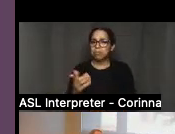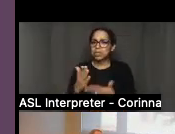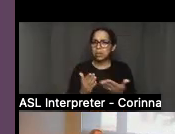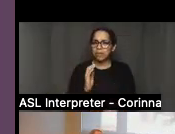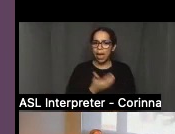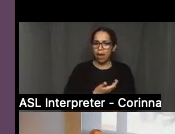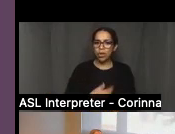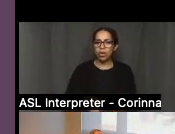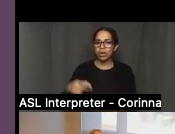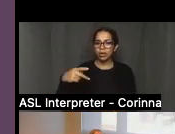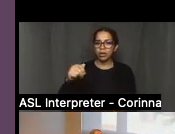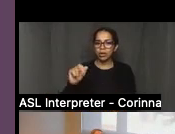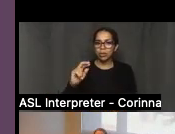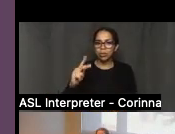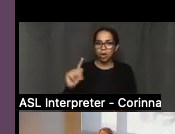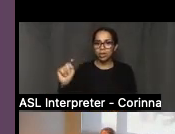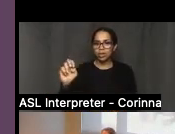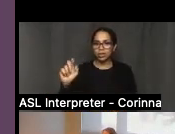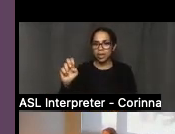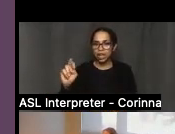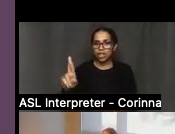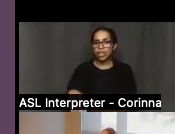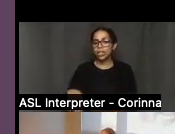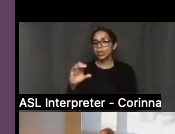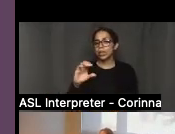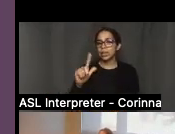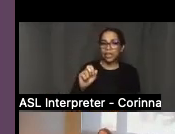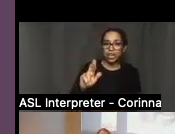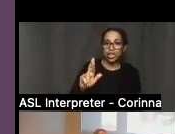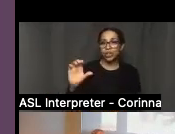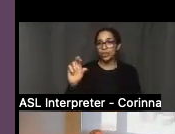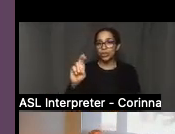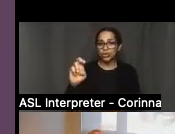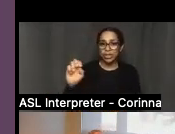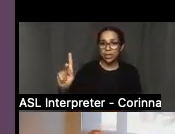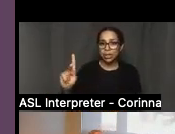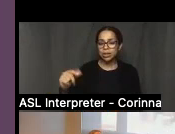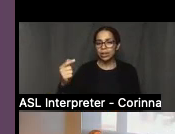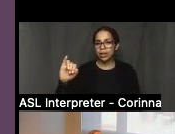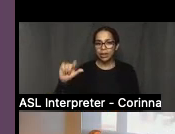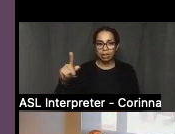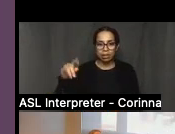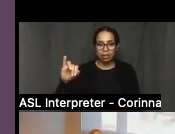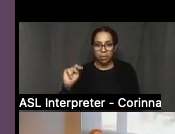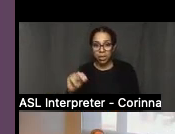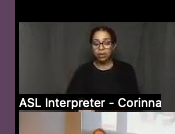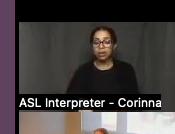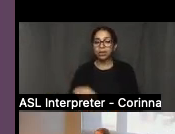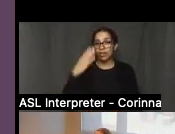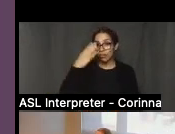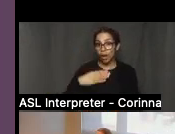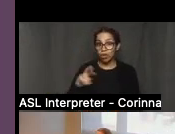Teller, Clear Creek, Gilpin, some of our Front Range counties, also up here in Northwest